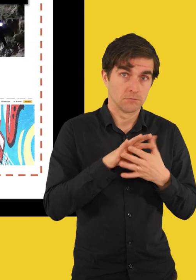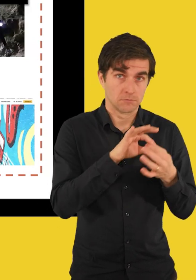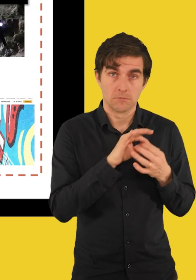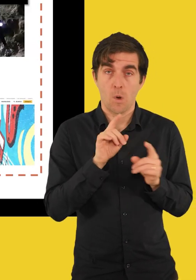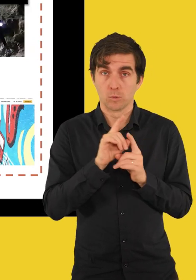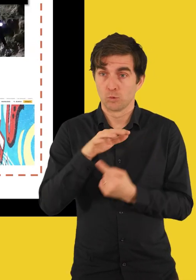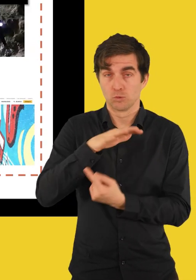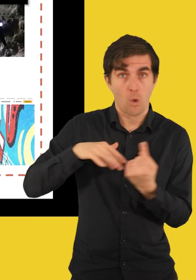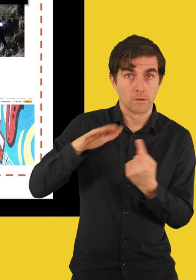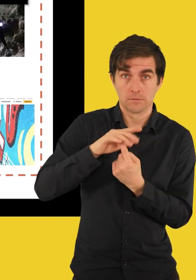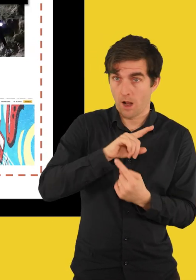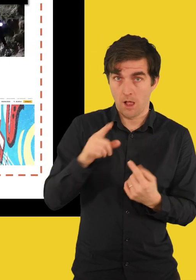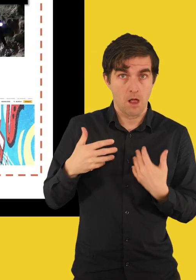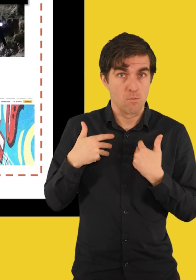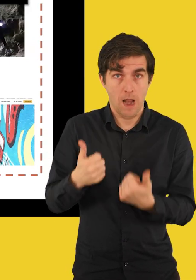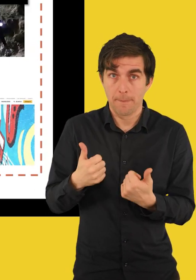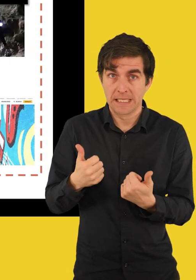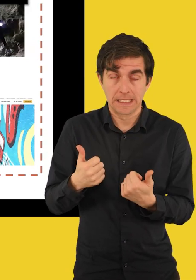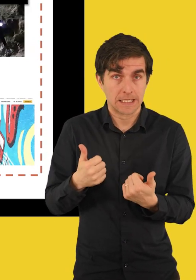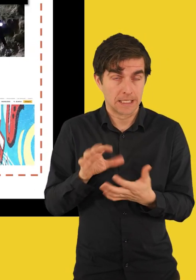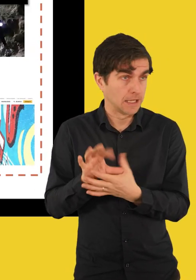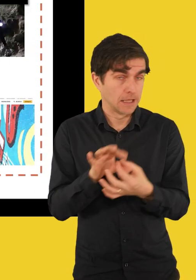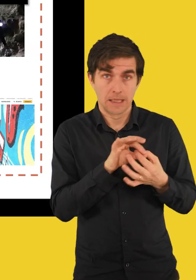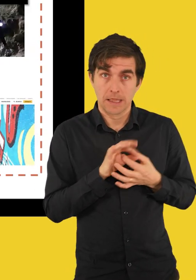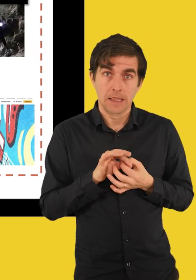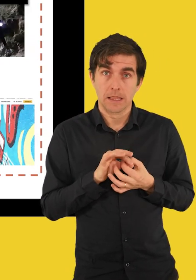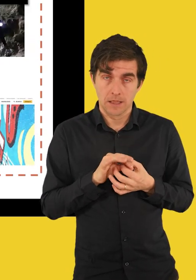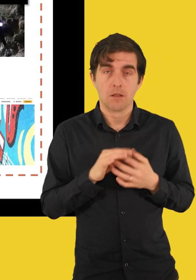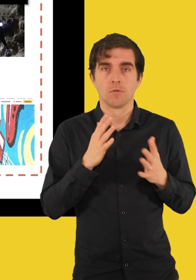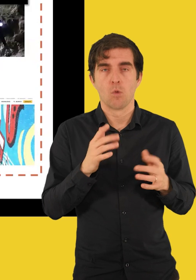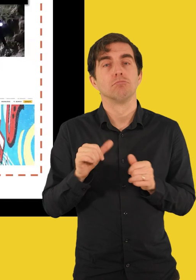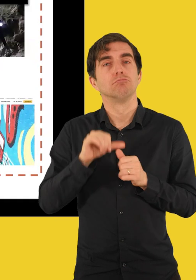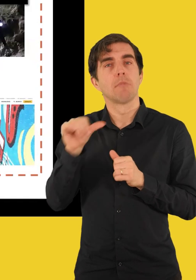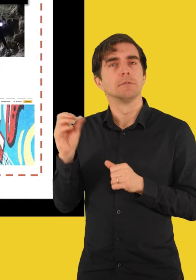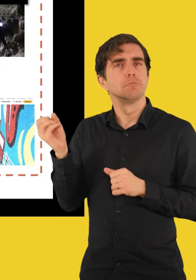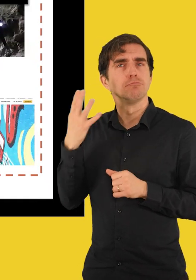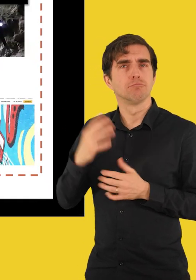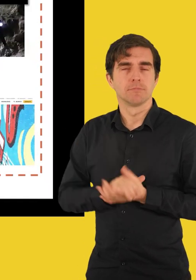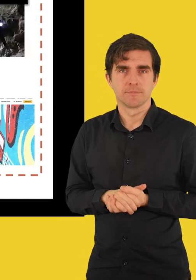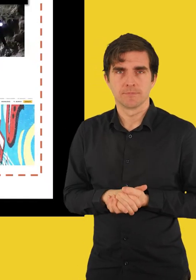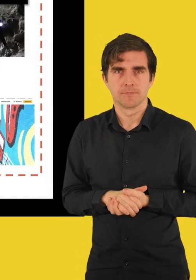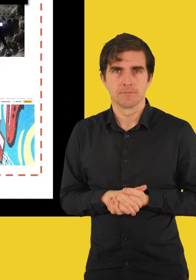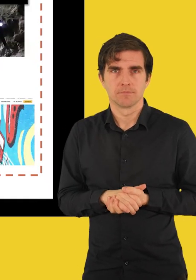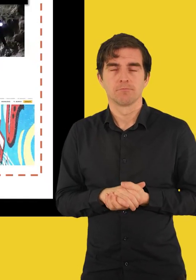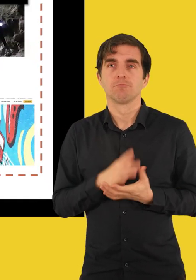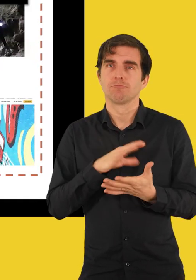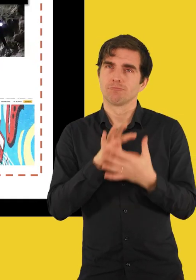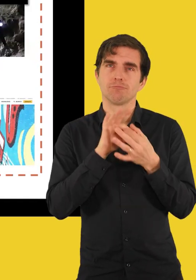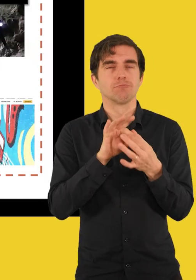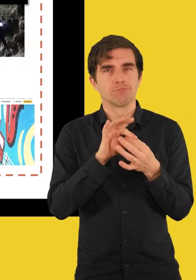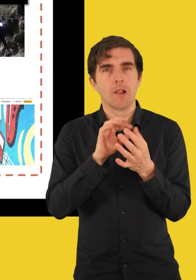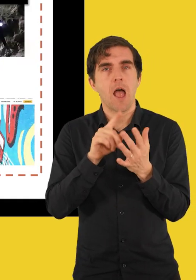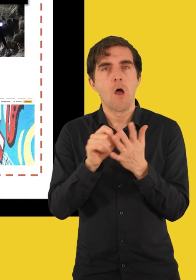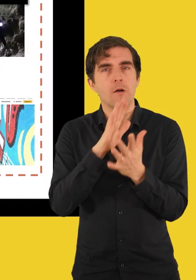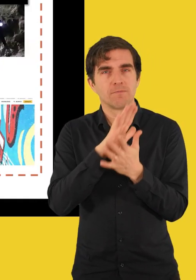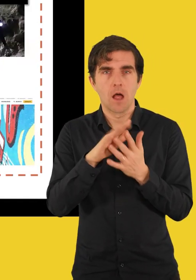the ecology and also the social well-being. And okay, next slide. We're working on the Ipoh Doughnut